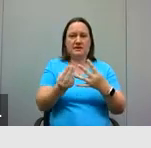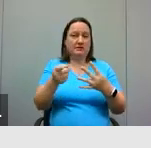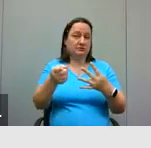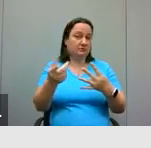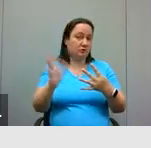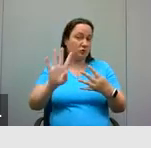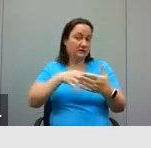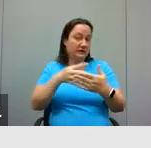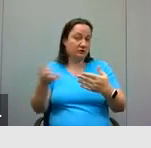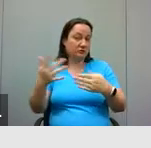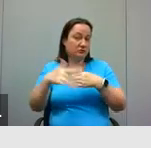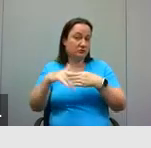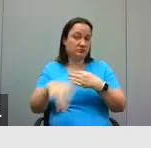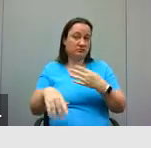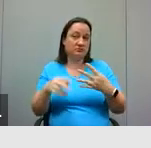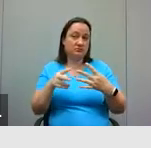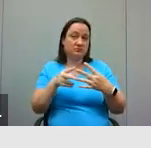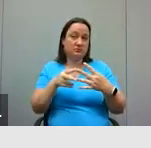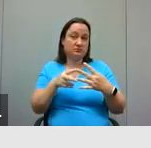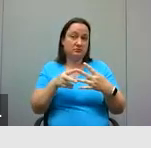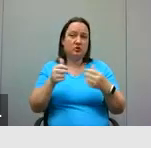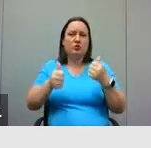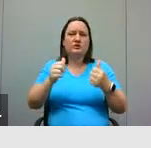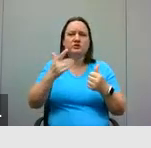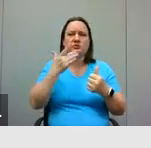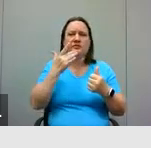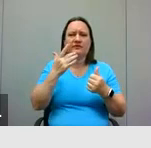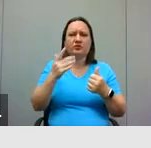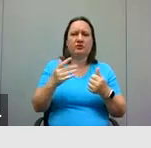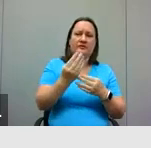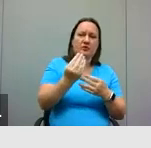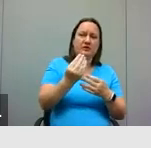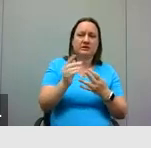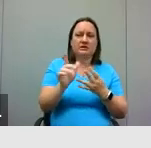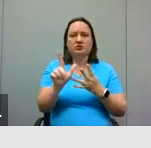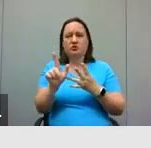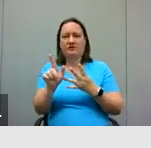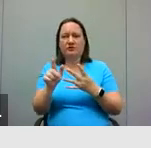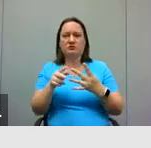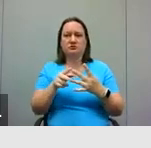That's fine with me. Which do you prefer, Garrett?